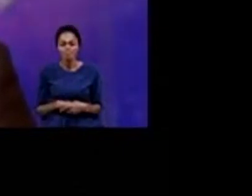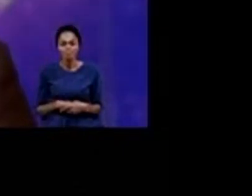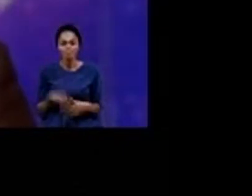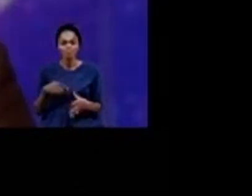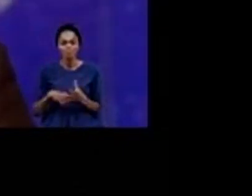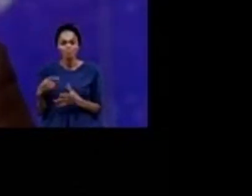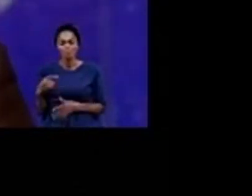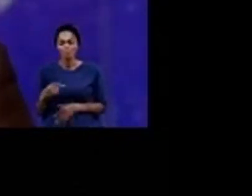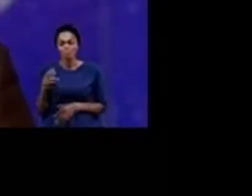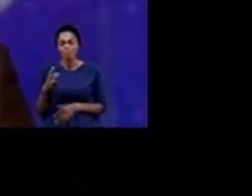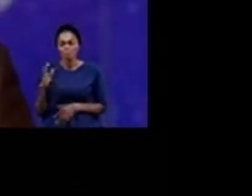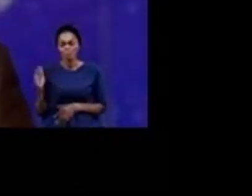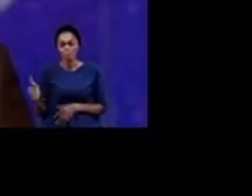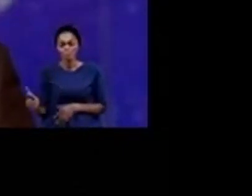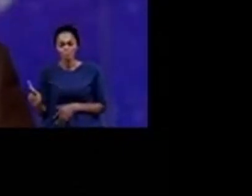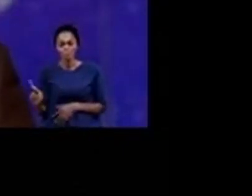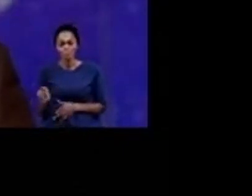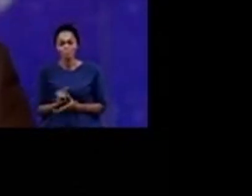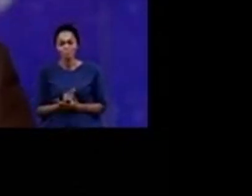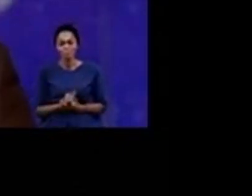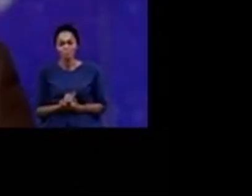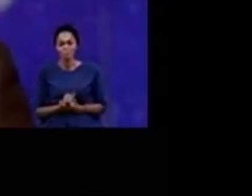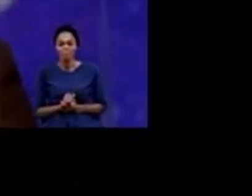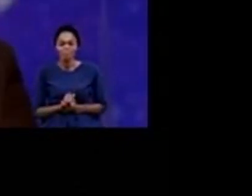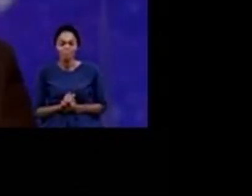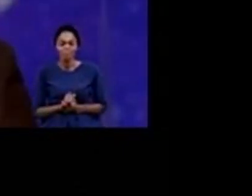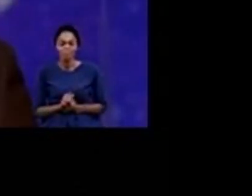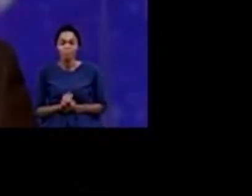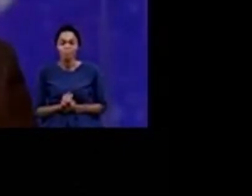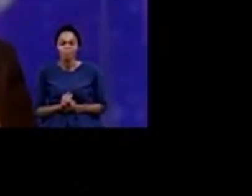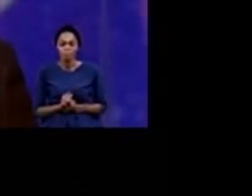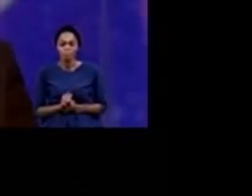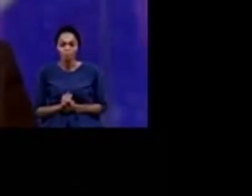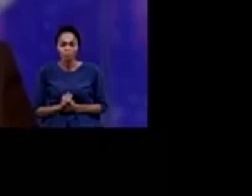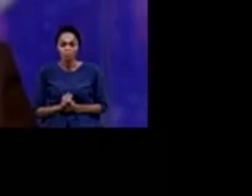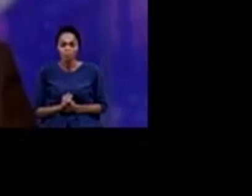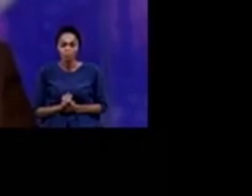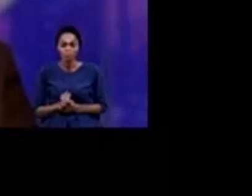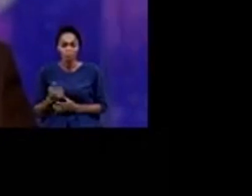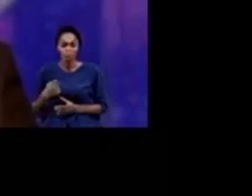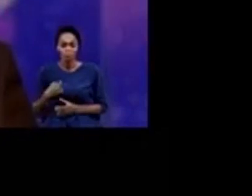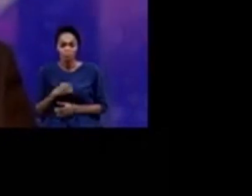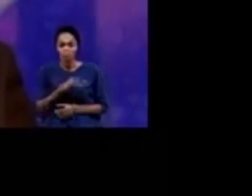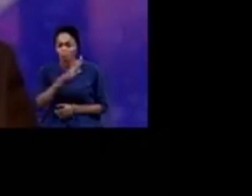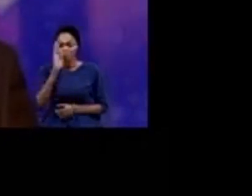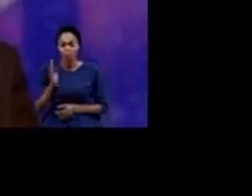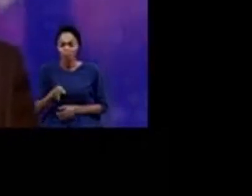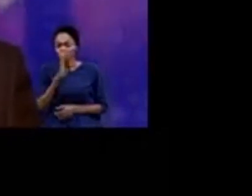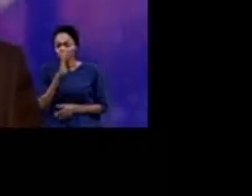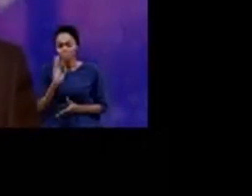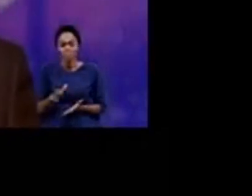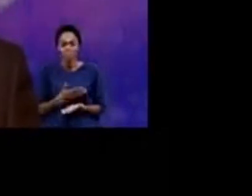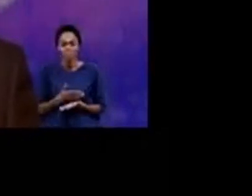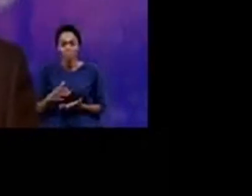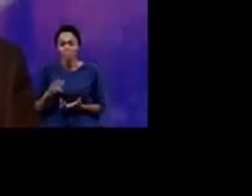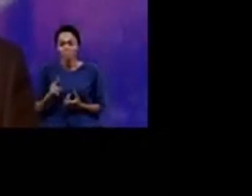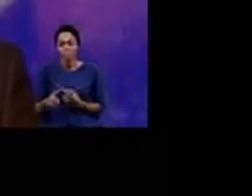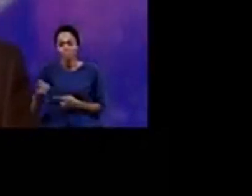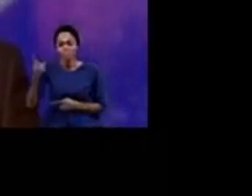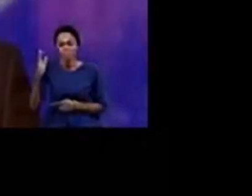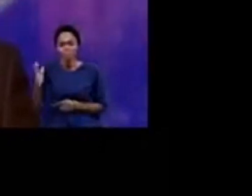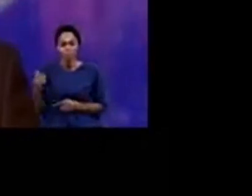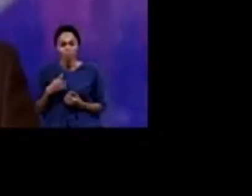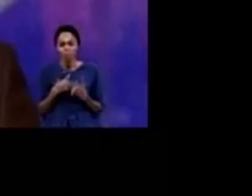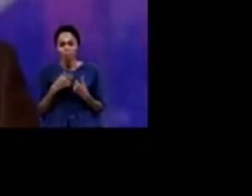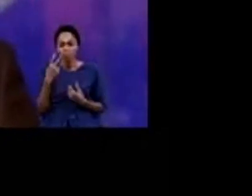crusades. We know the Lord is not tired of blessing us, and we will never tire of receiving from him. We have seen him